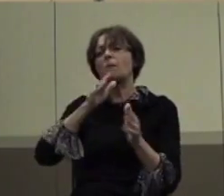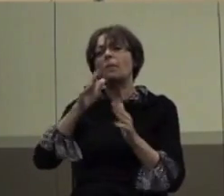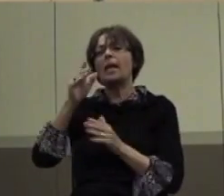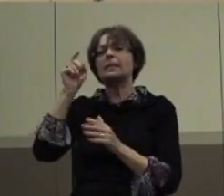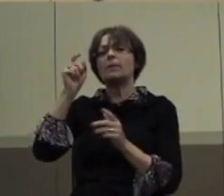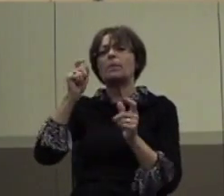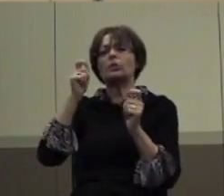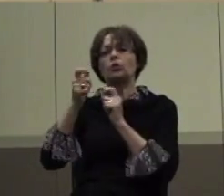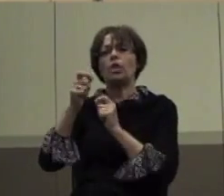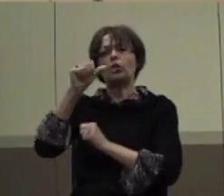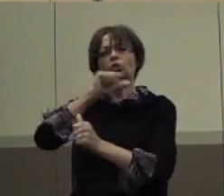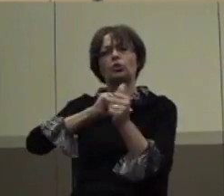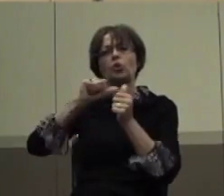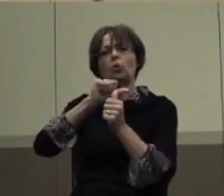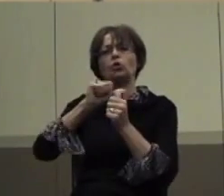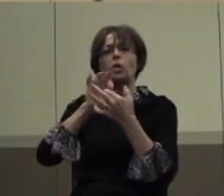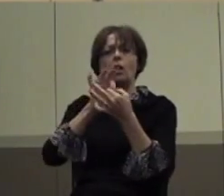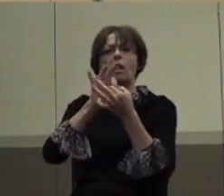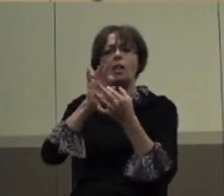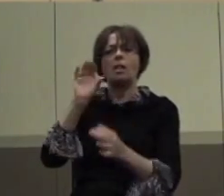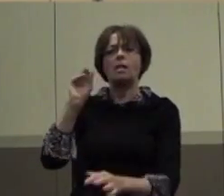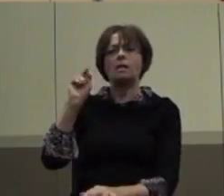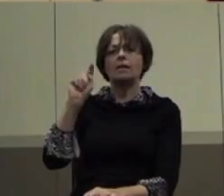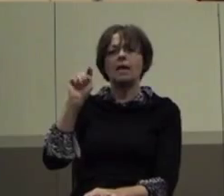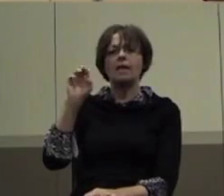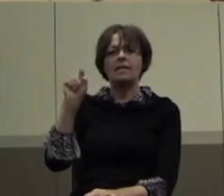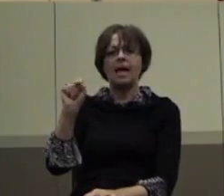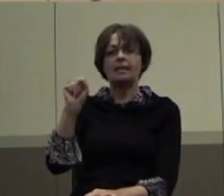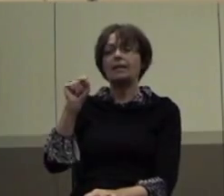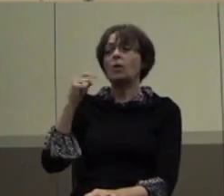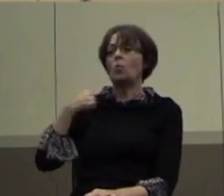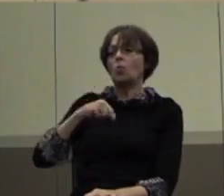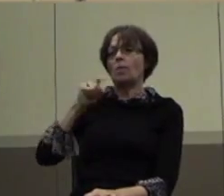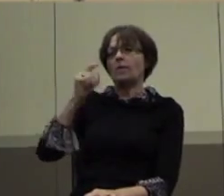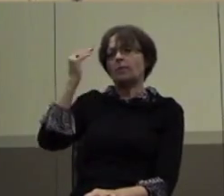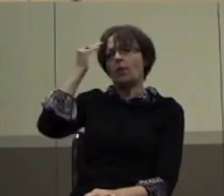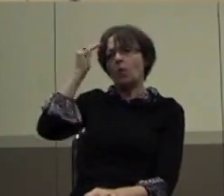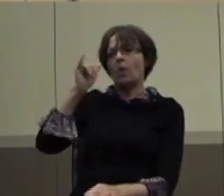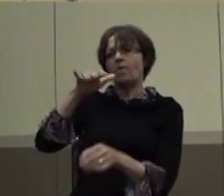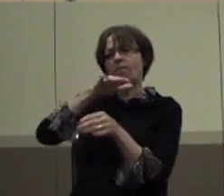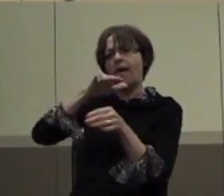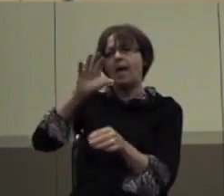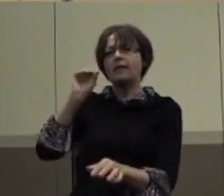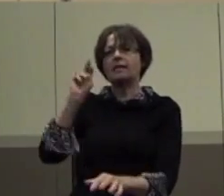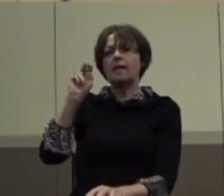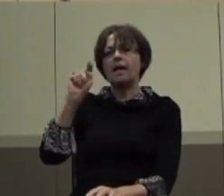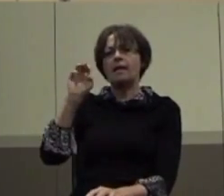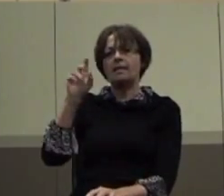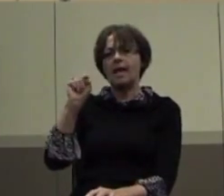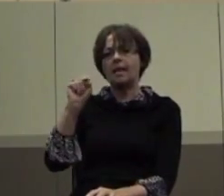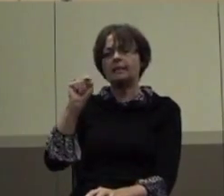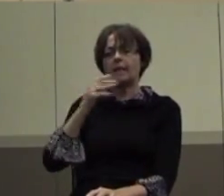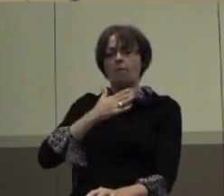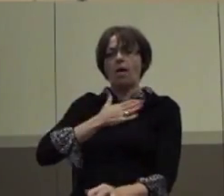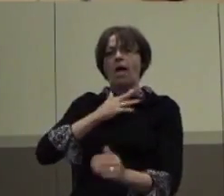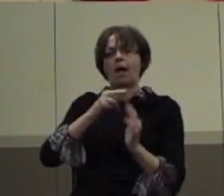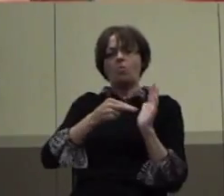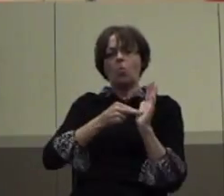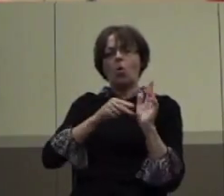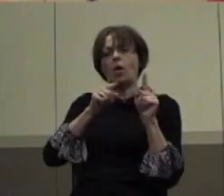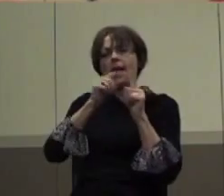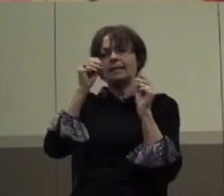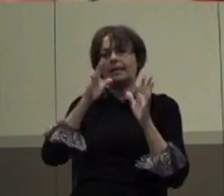social context. So we're going to have to be aware of that context. We have to be aware of my role as the teacher,